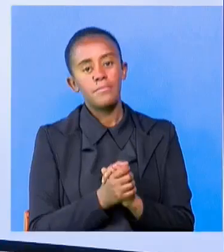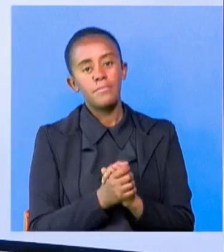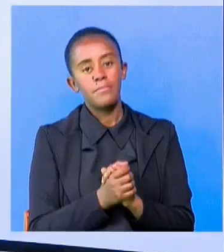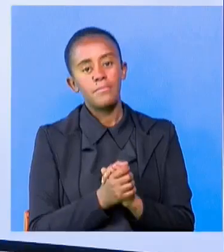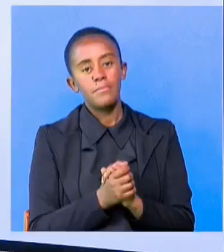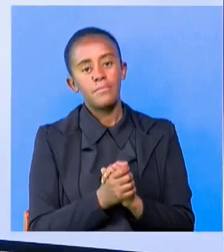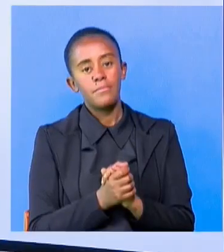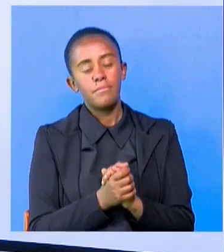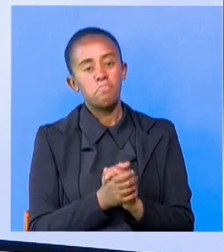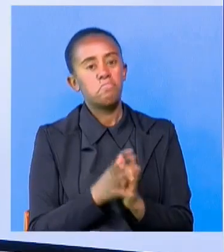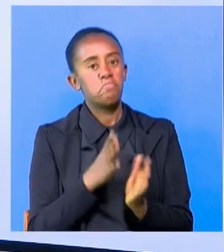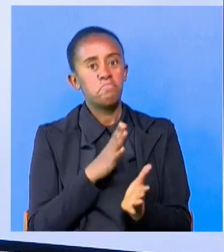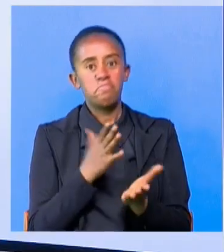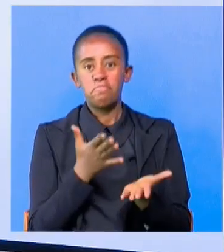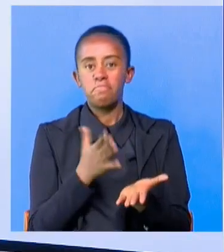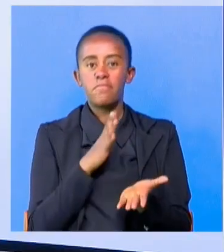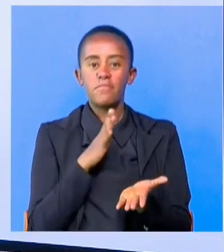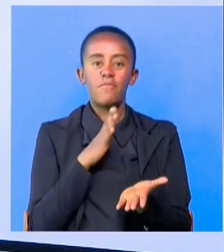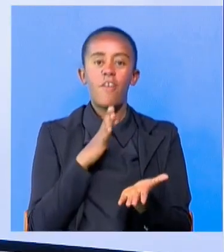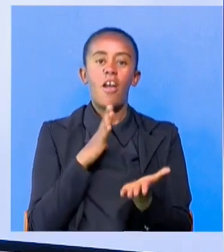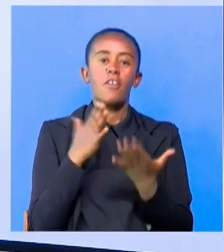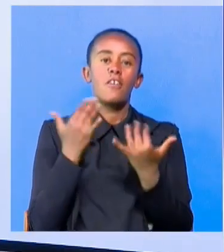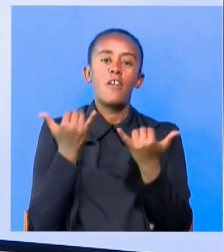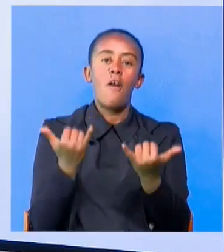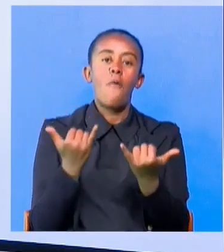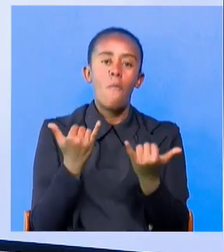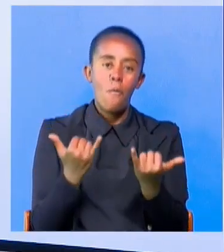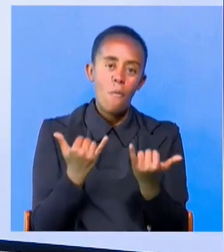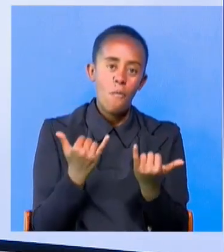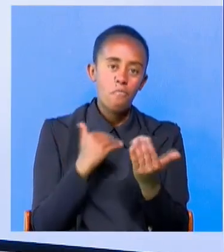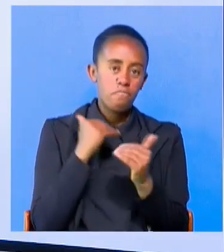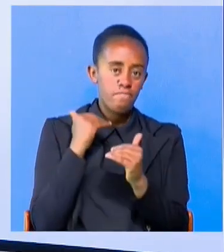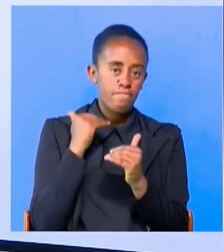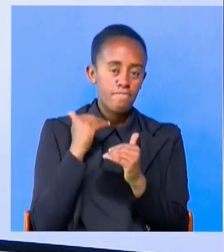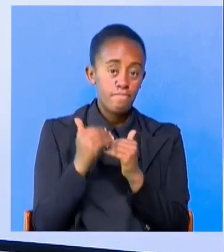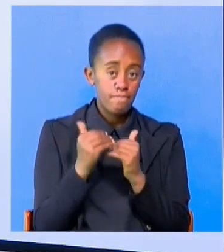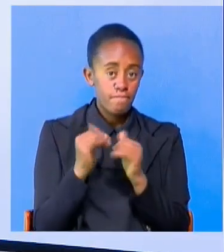Fine. Now, let's proceed to the next